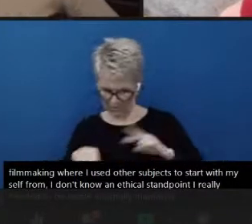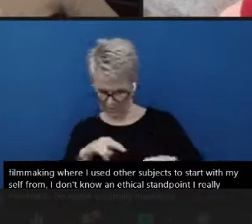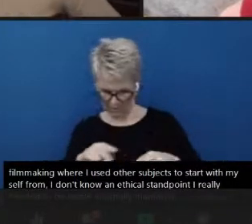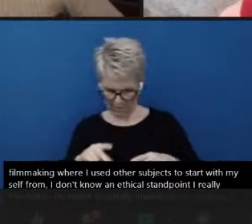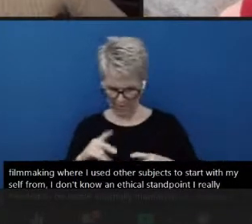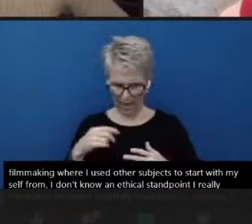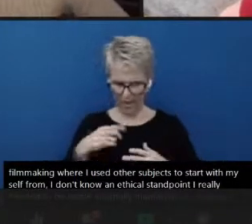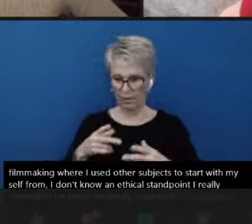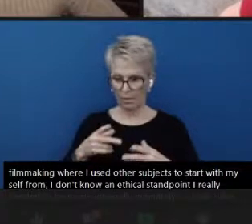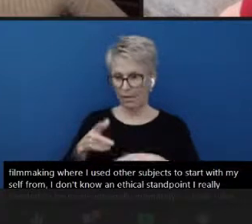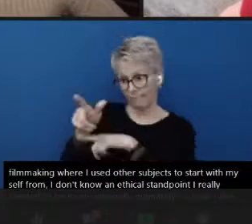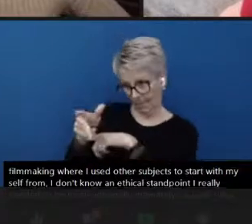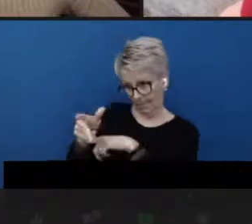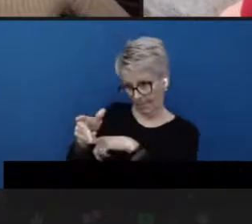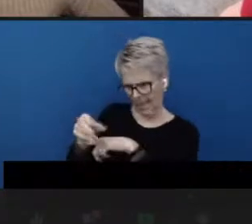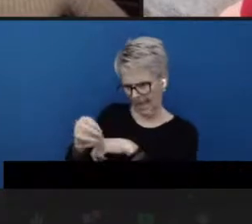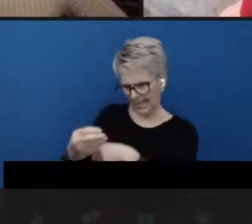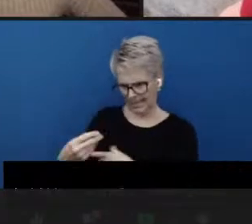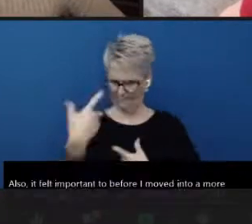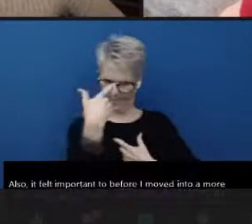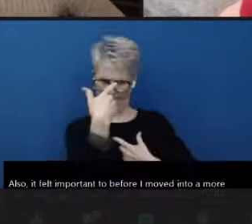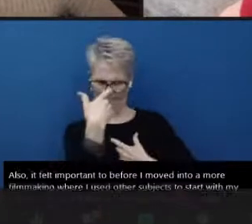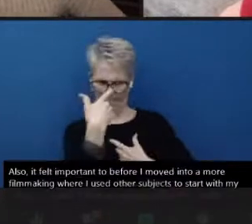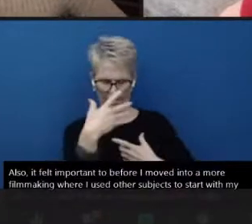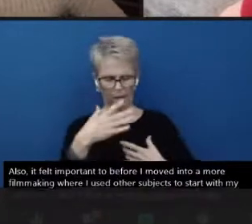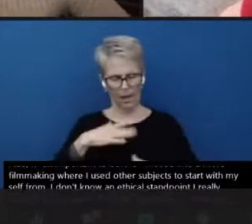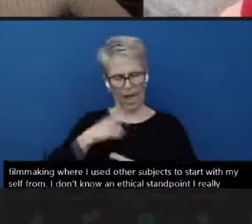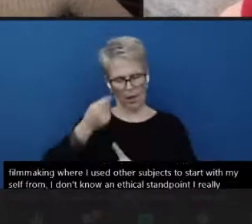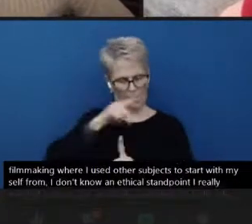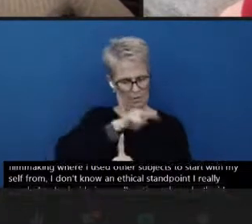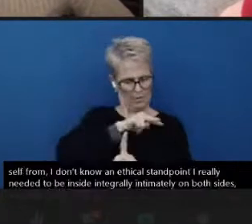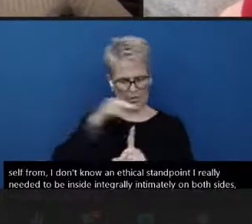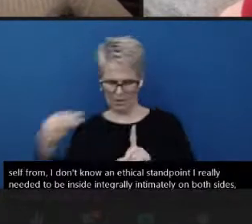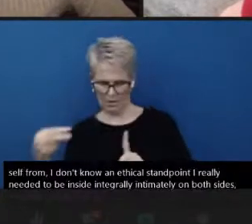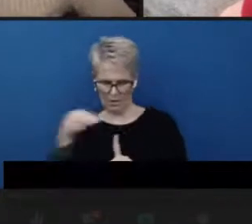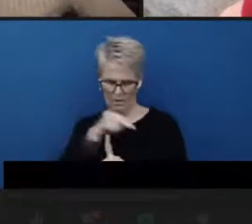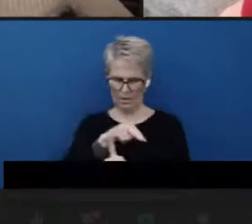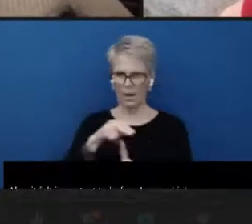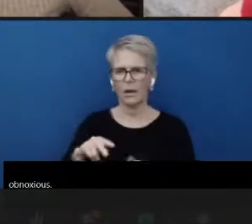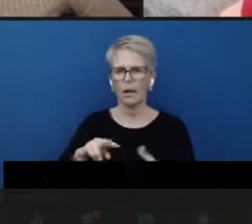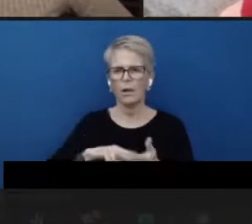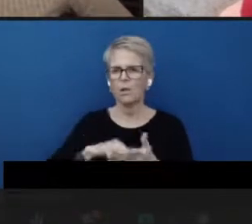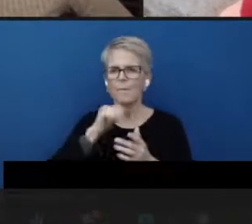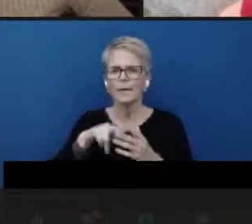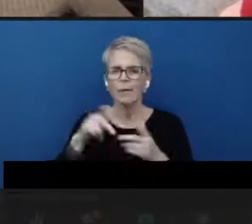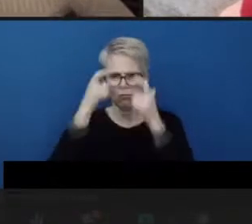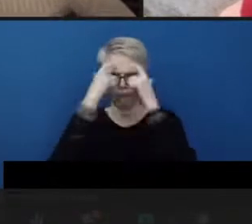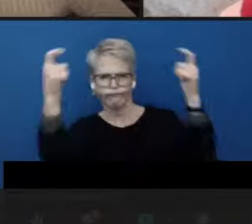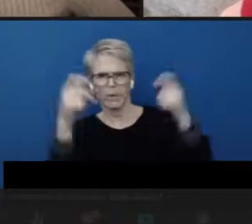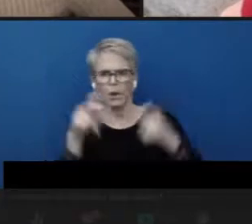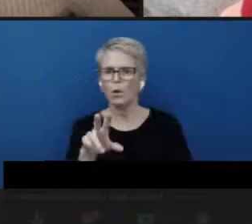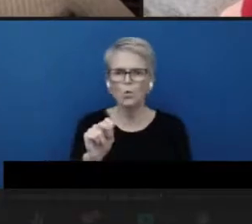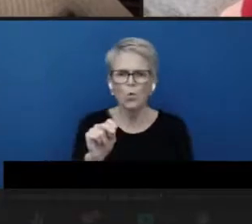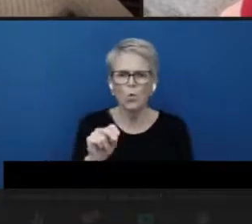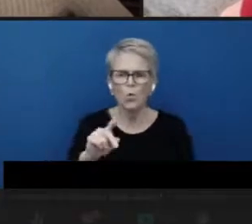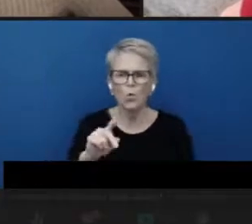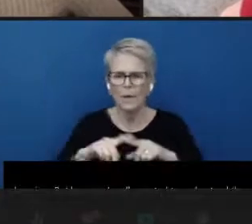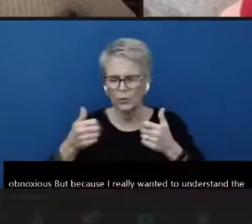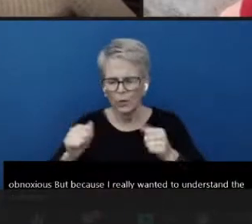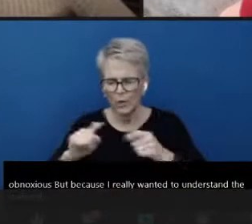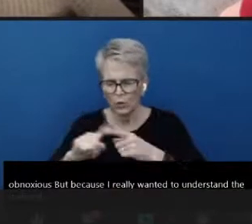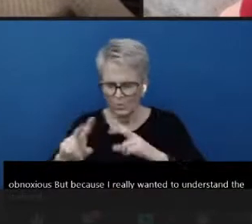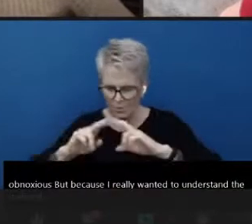both sides, do all the parts, not in an obnoxious way, but because I really wanted to understand the